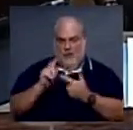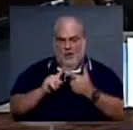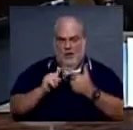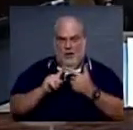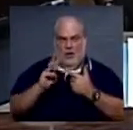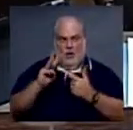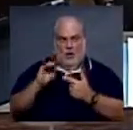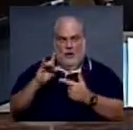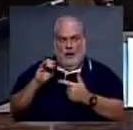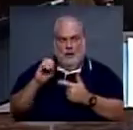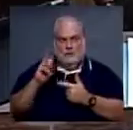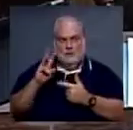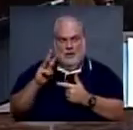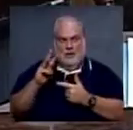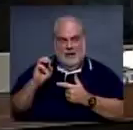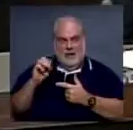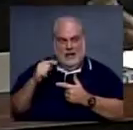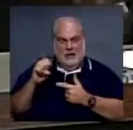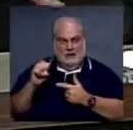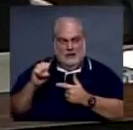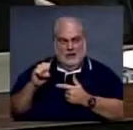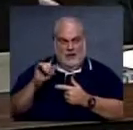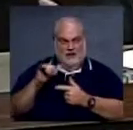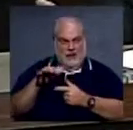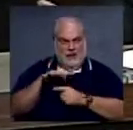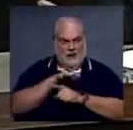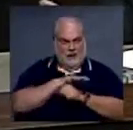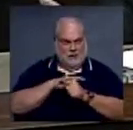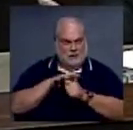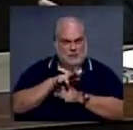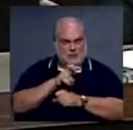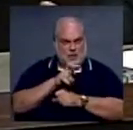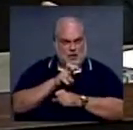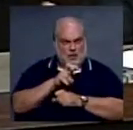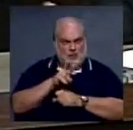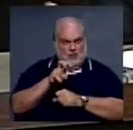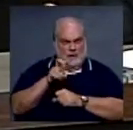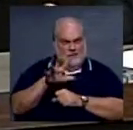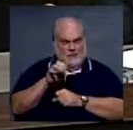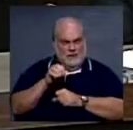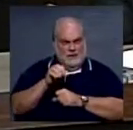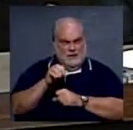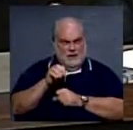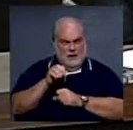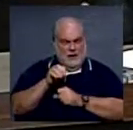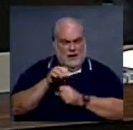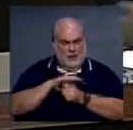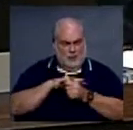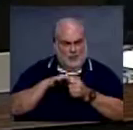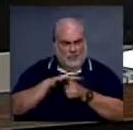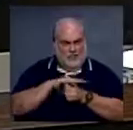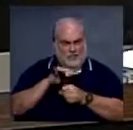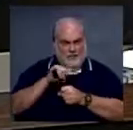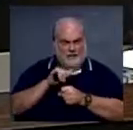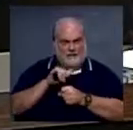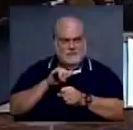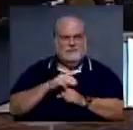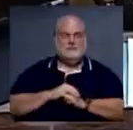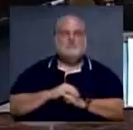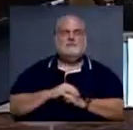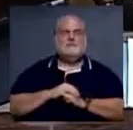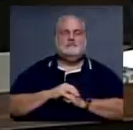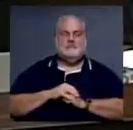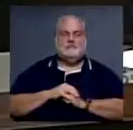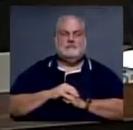they within the Yes. confines of 200 to, is it 200, 250? How many feet are we Yes, talking about? they are within Okay. those Yeah, confines. well